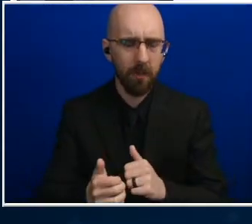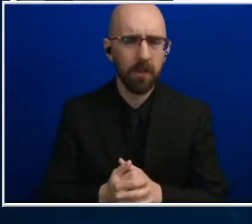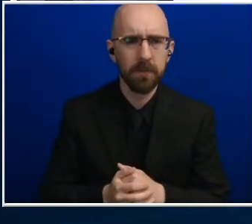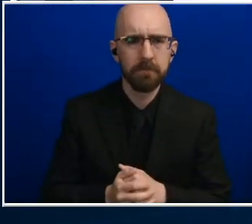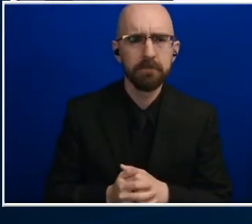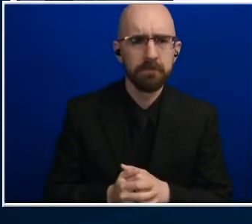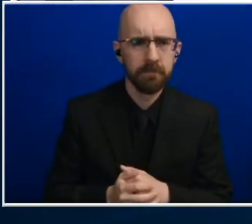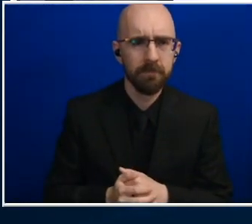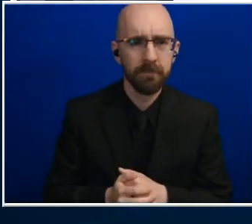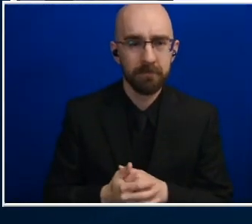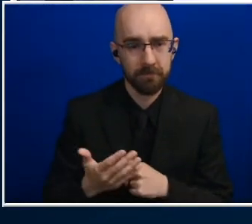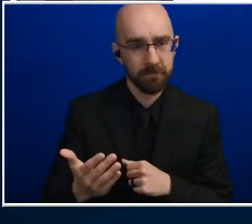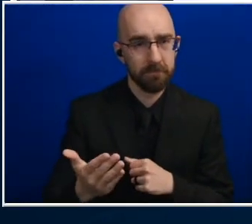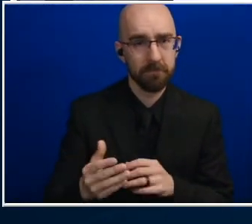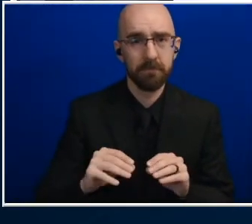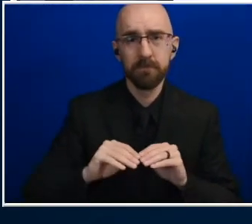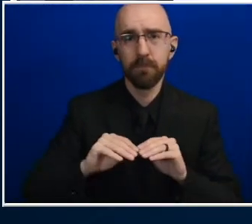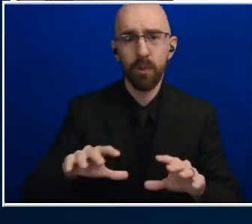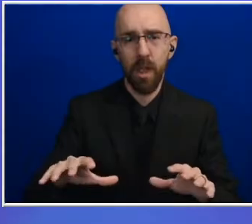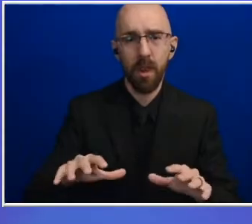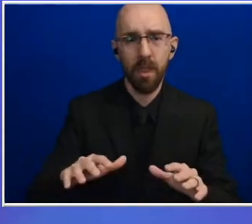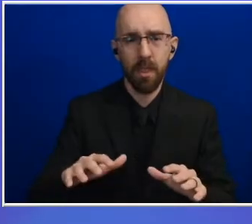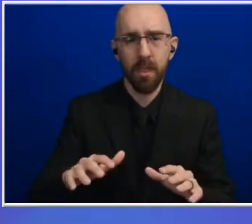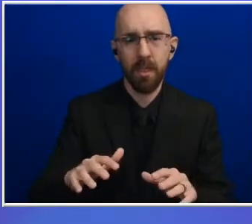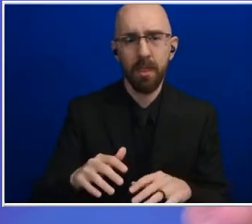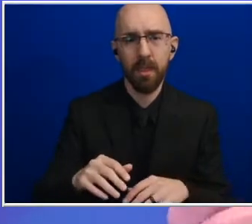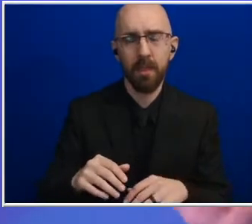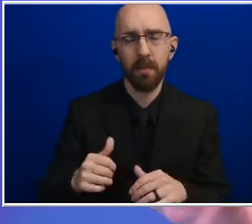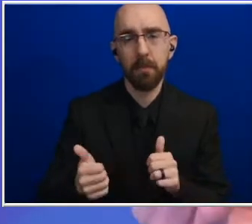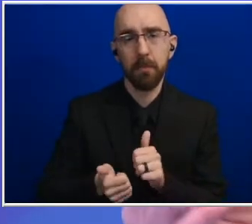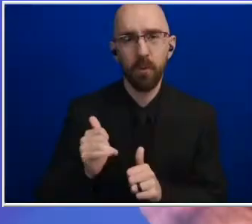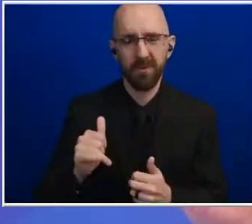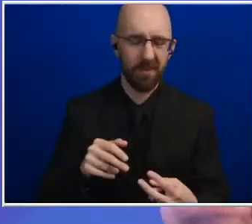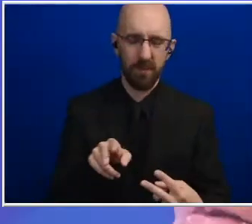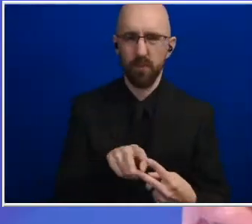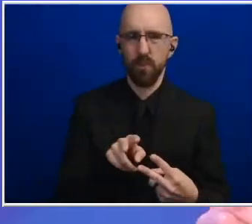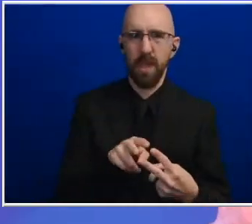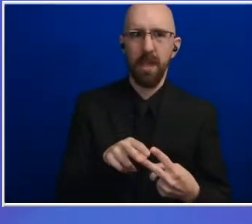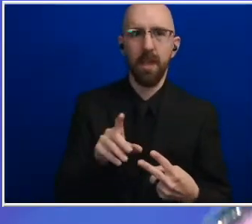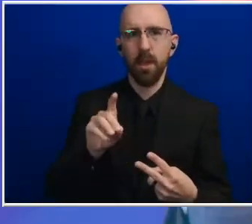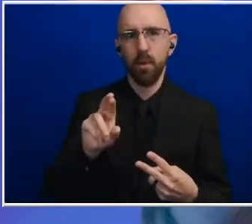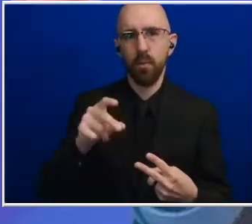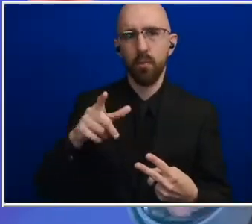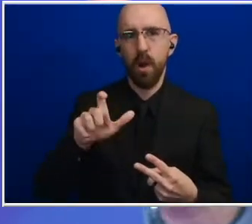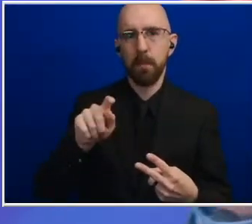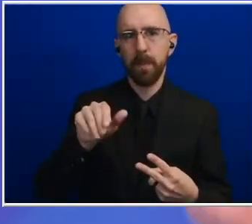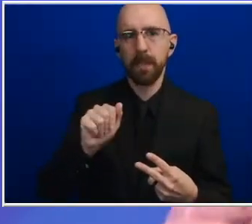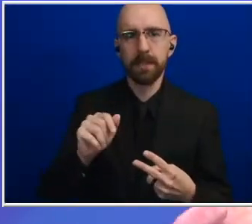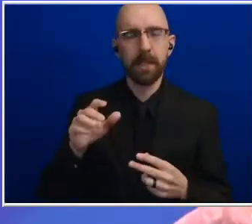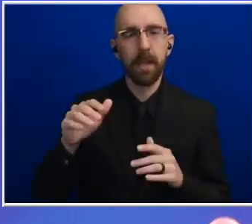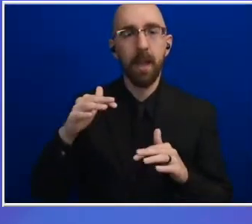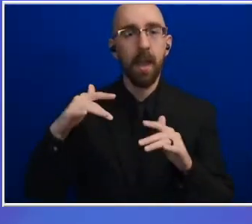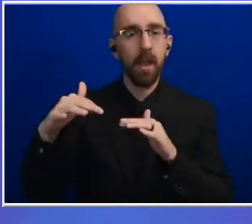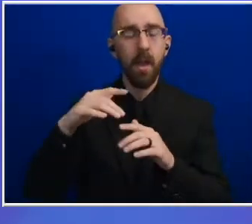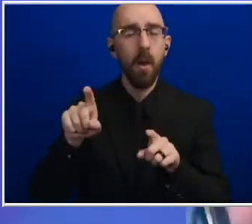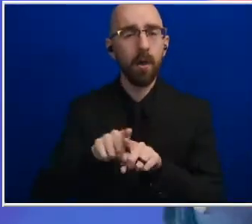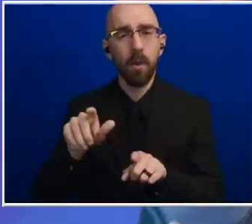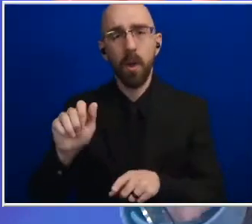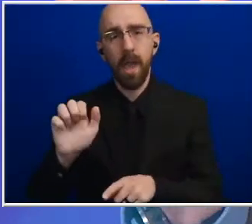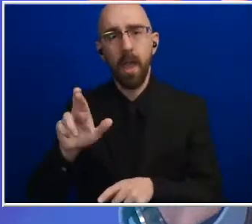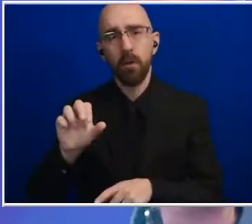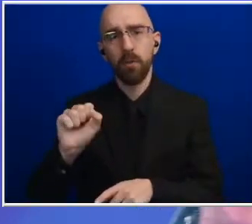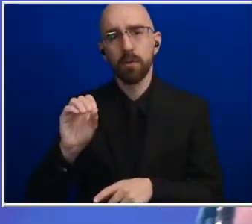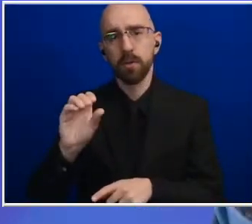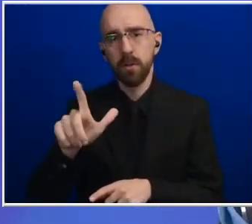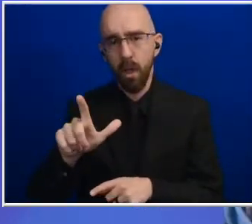Measles spreads primarily 2 ways, through droplets, but also aerosols. So aerosols means it's in the